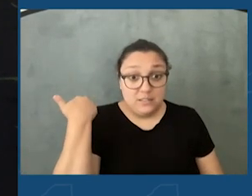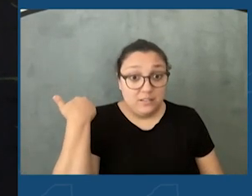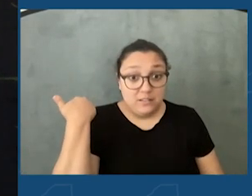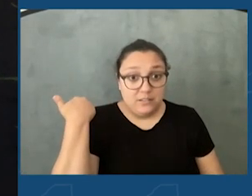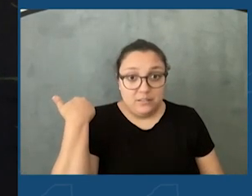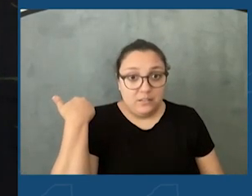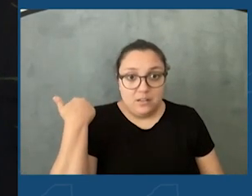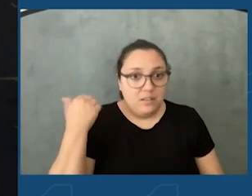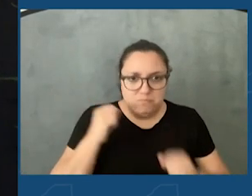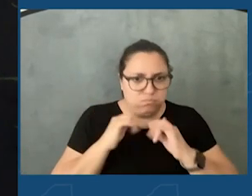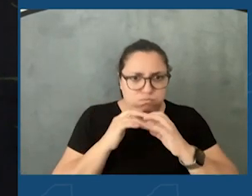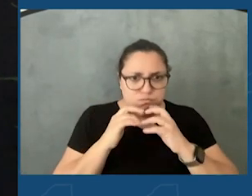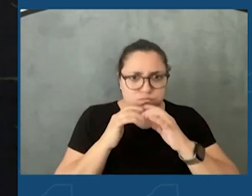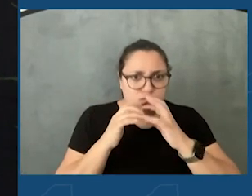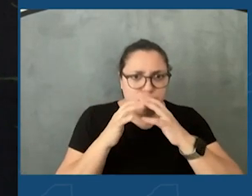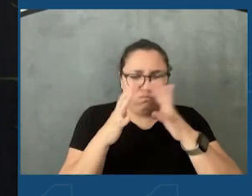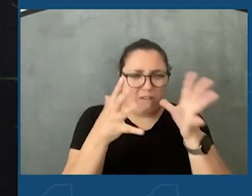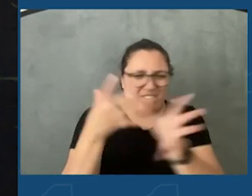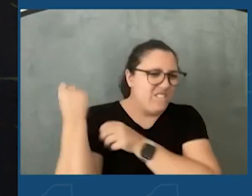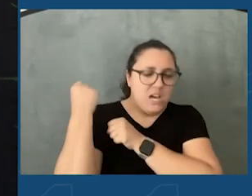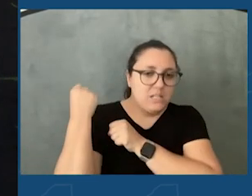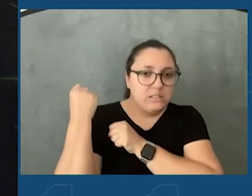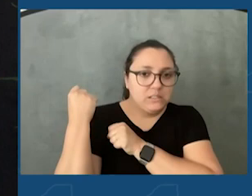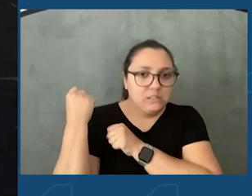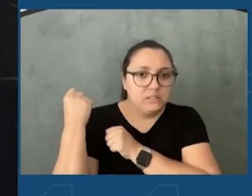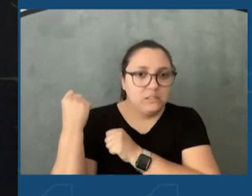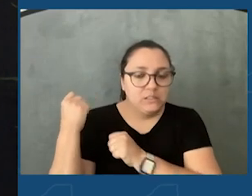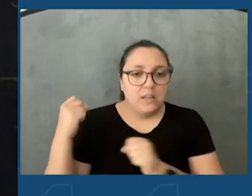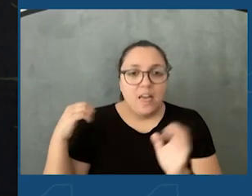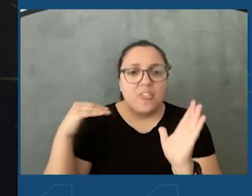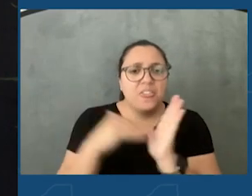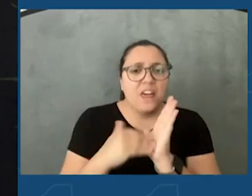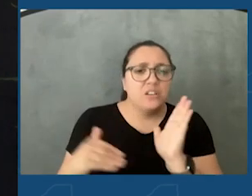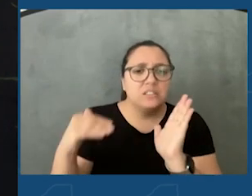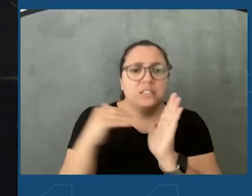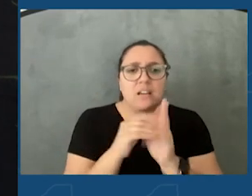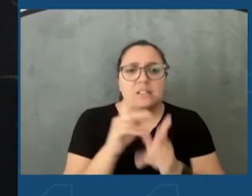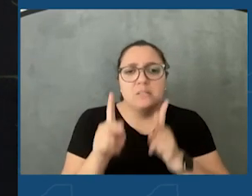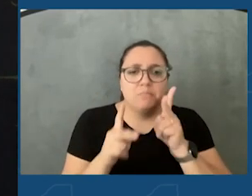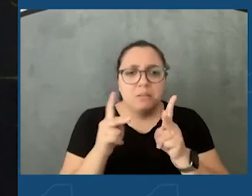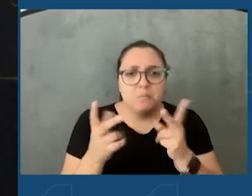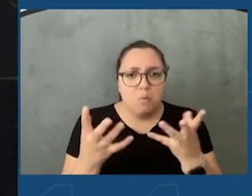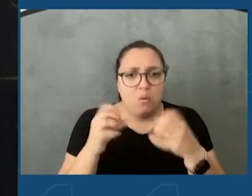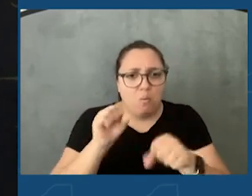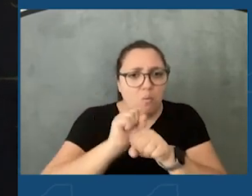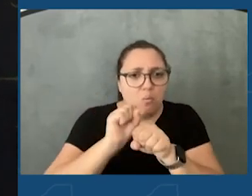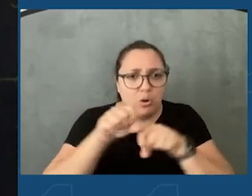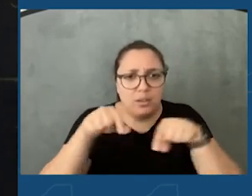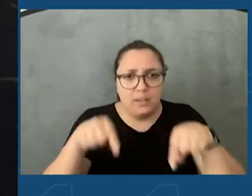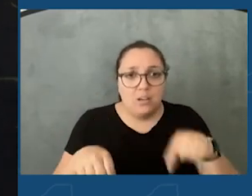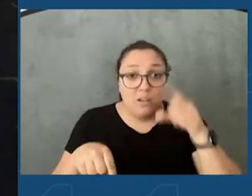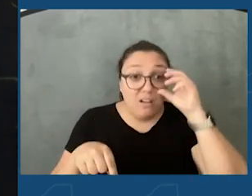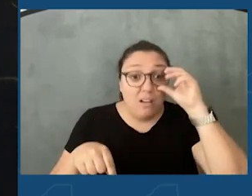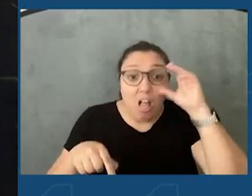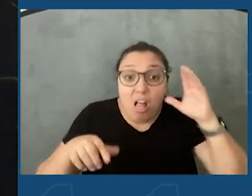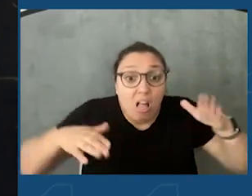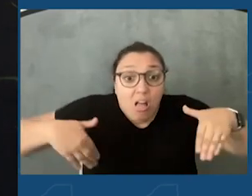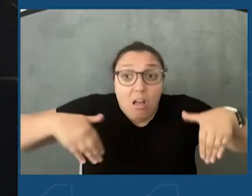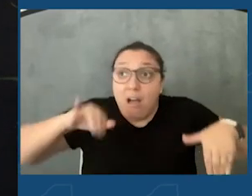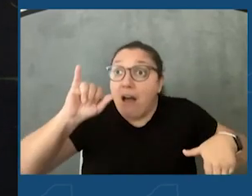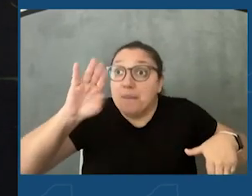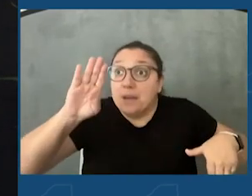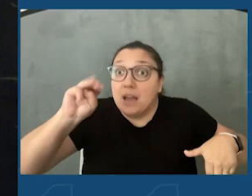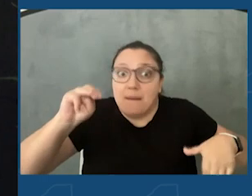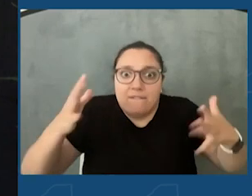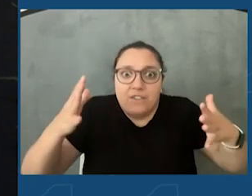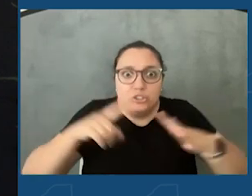enough. There were thousands of people wanting jobs here. They didn't even have the letters IBM up on the building. They were already having to start